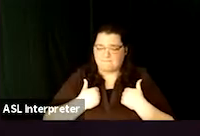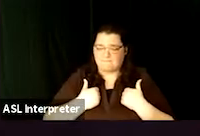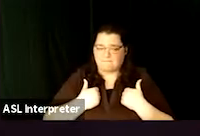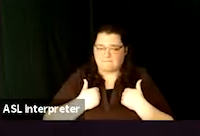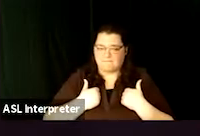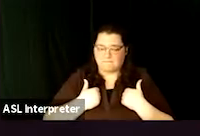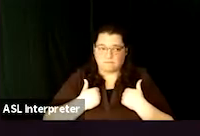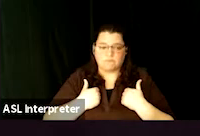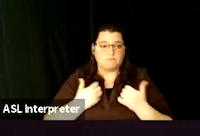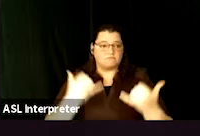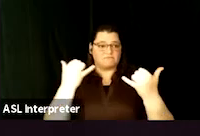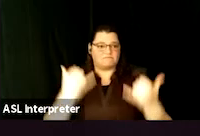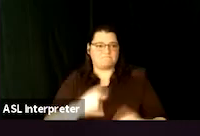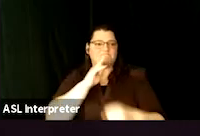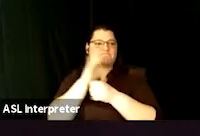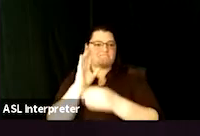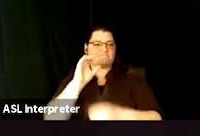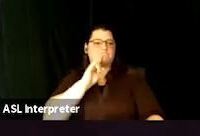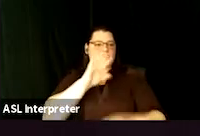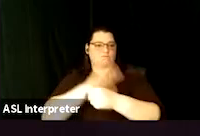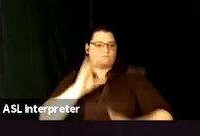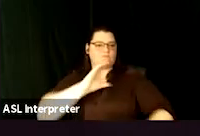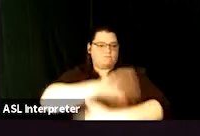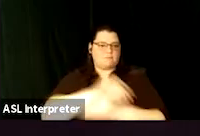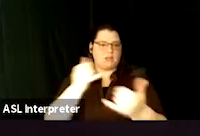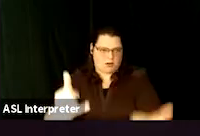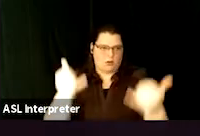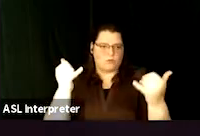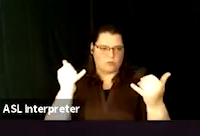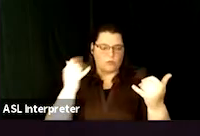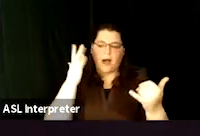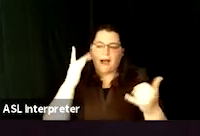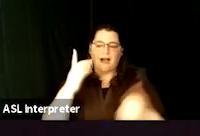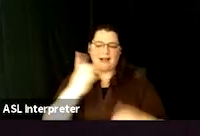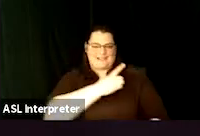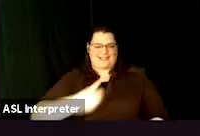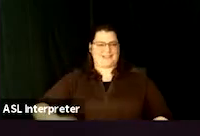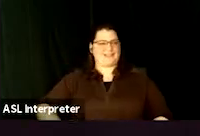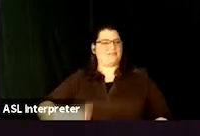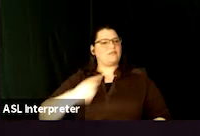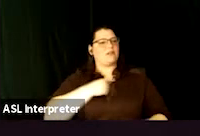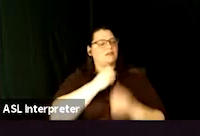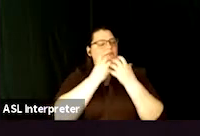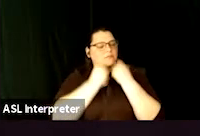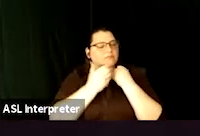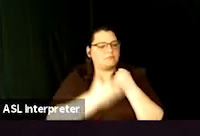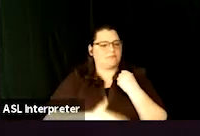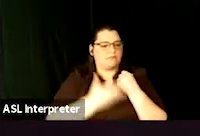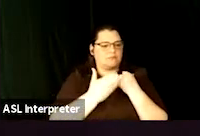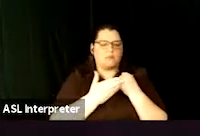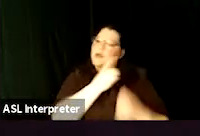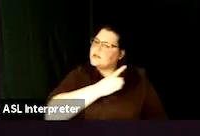David. See, I made him a witness to the peoples, a leader and commander for the peoples. See,